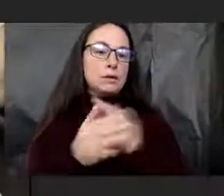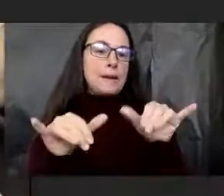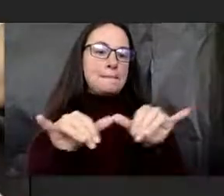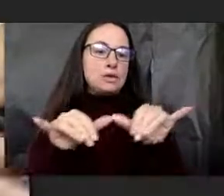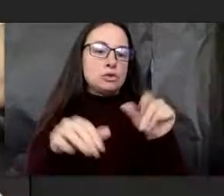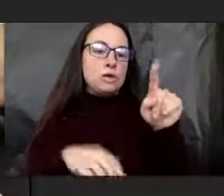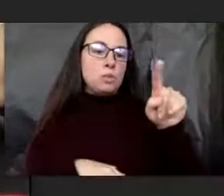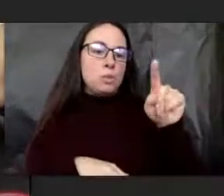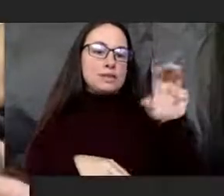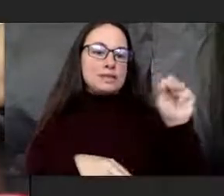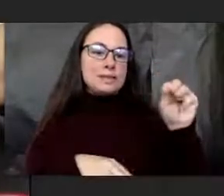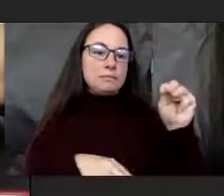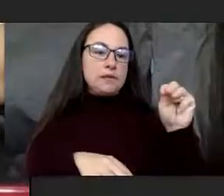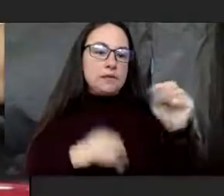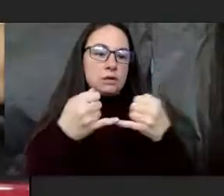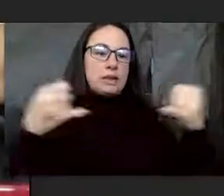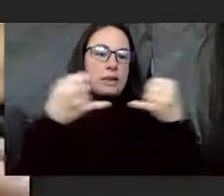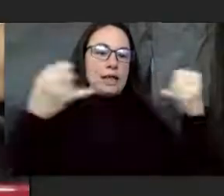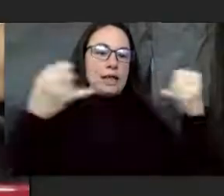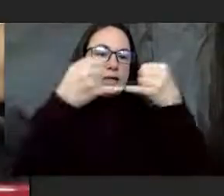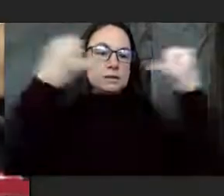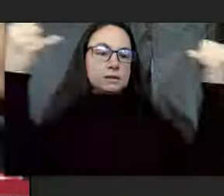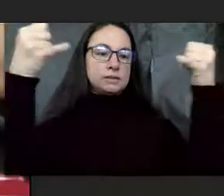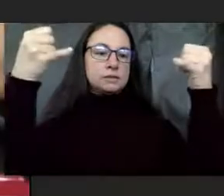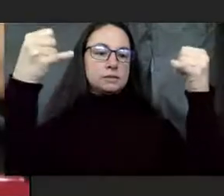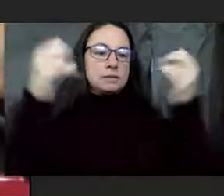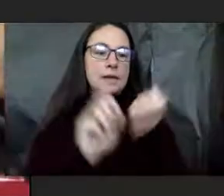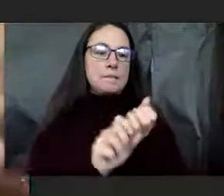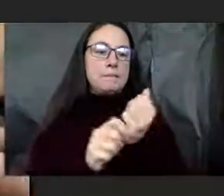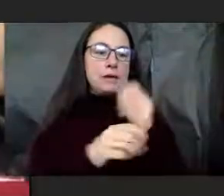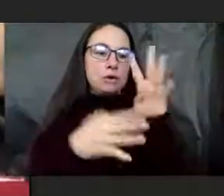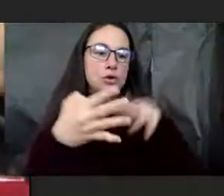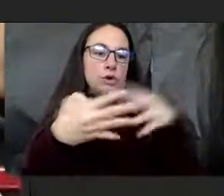marks and drawing lines to make a grid.